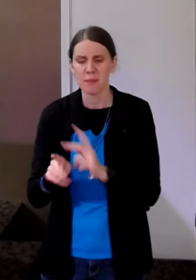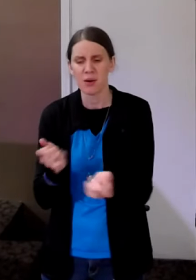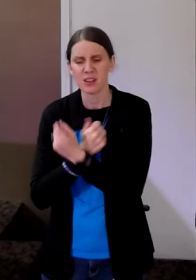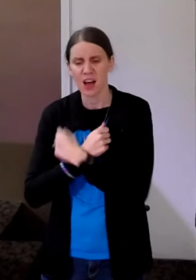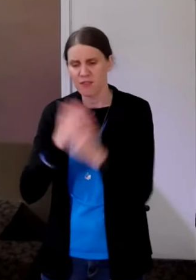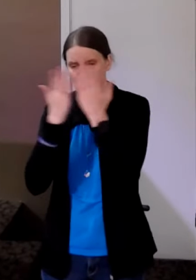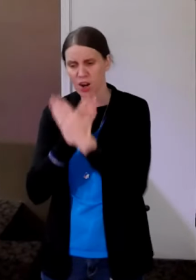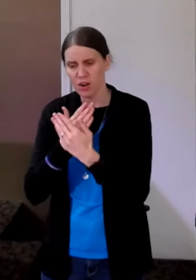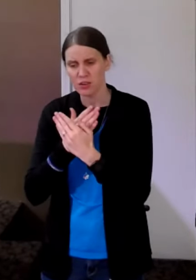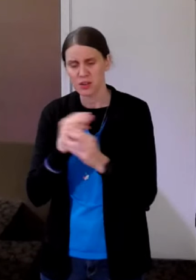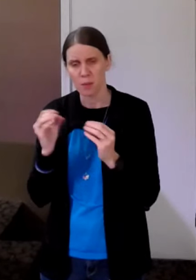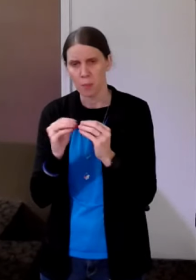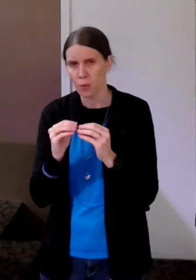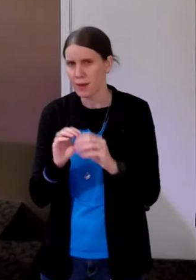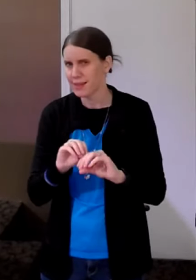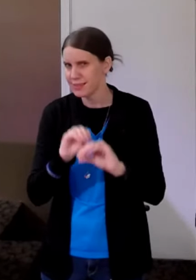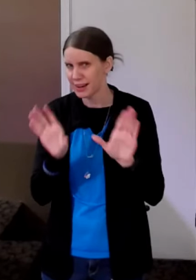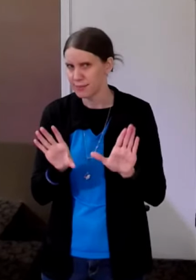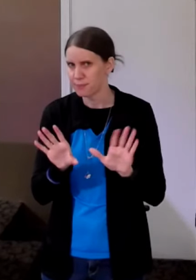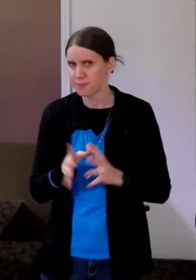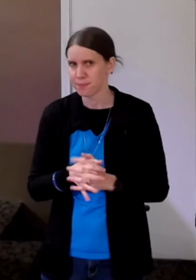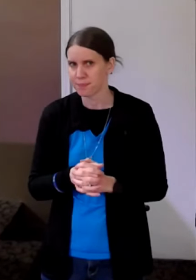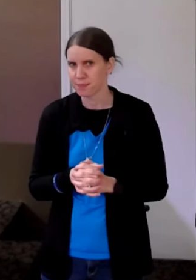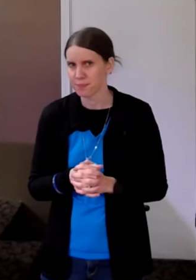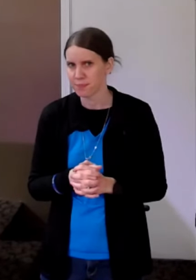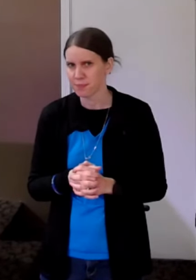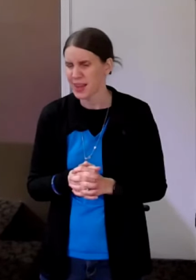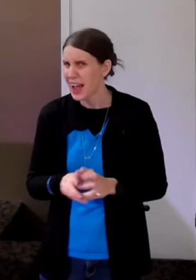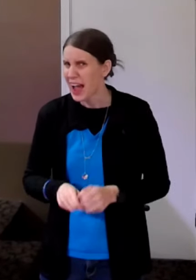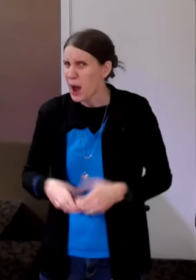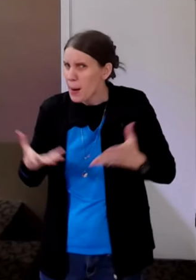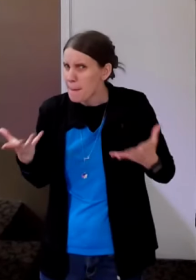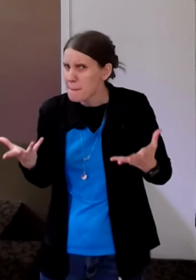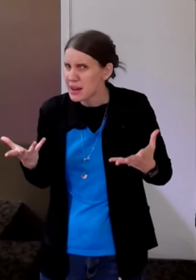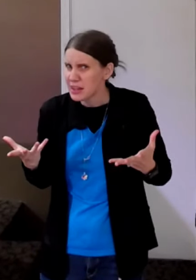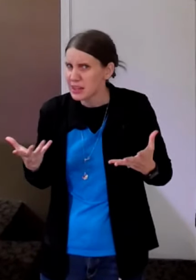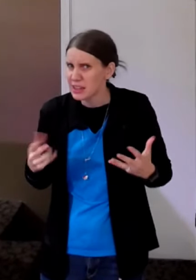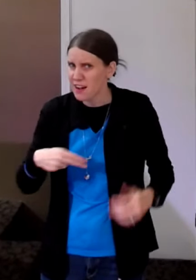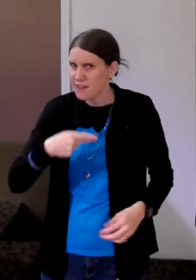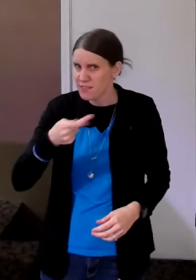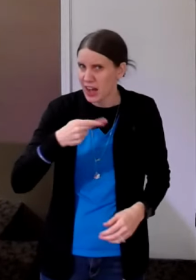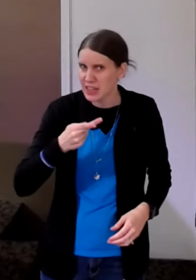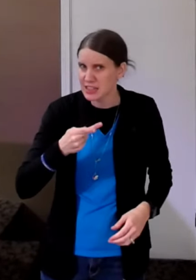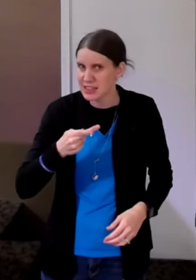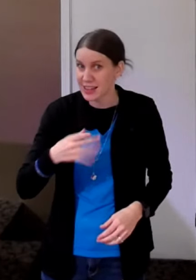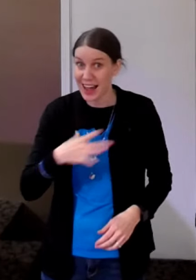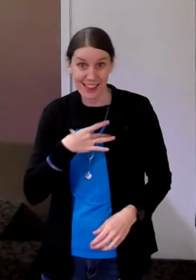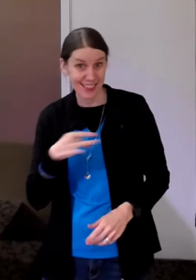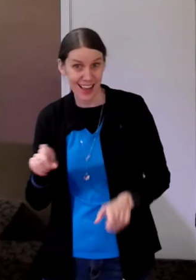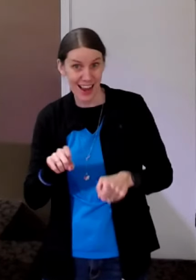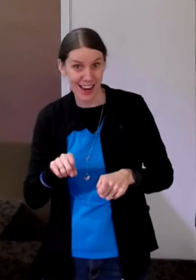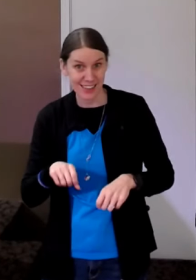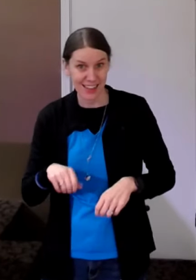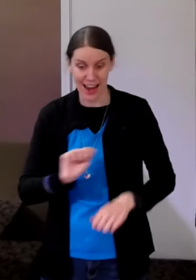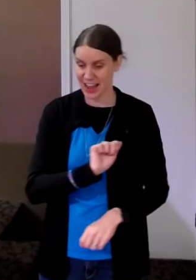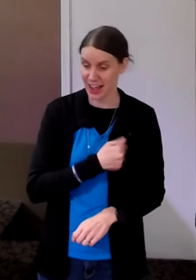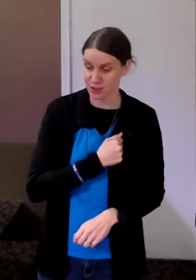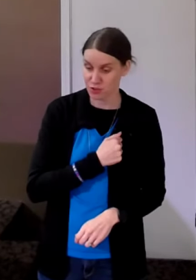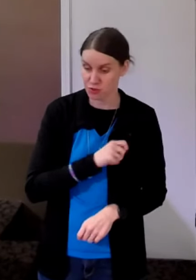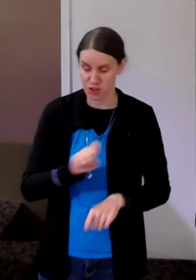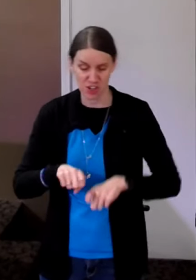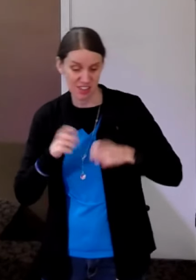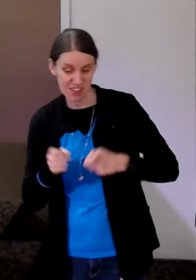How many of us like our sin and like our attitudes and